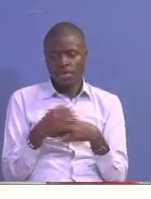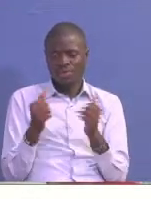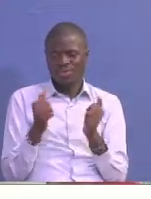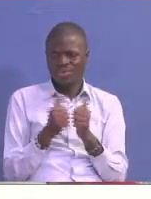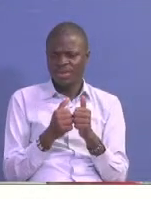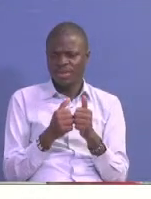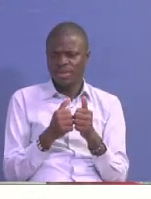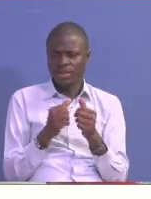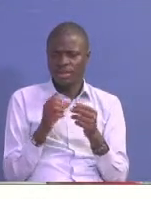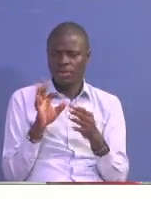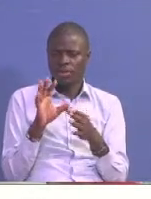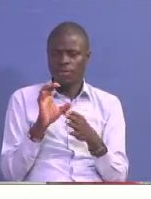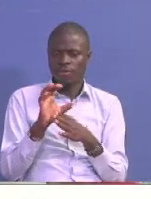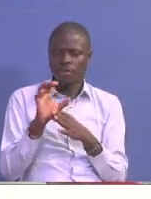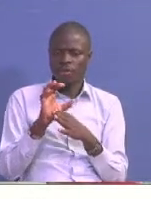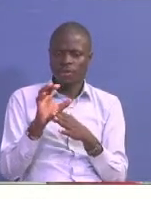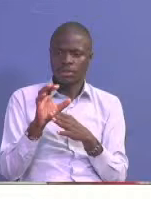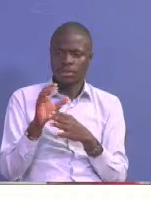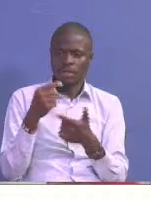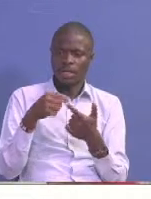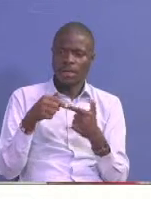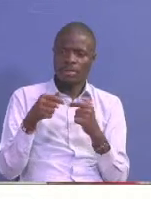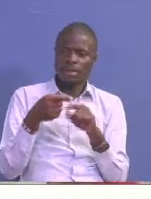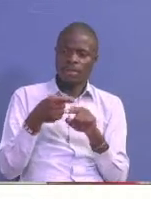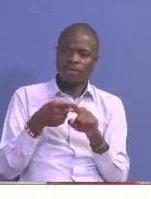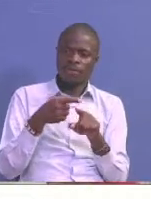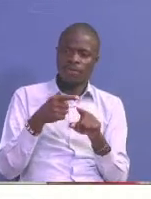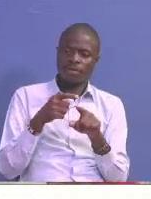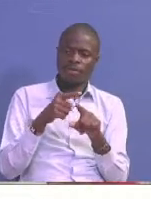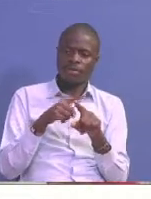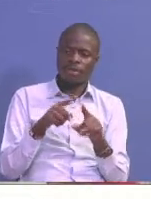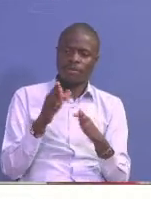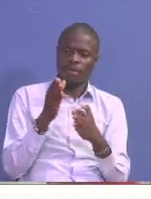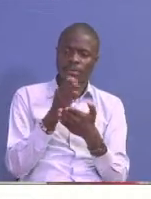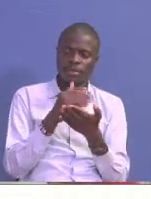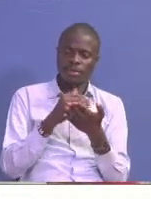course students coming from even other parts of East Africa,